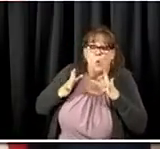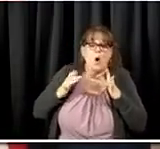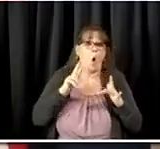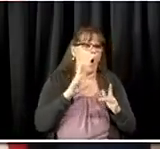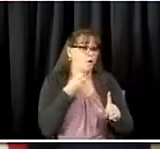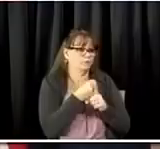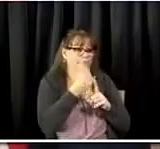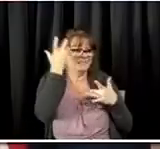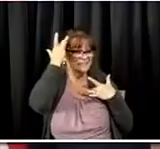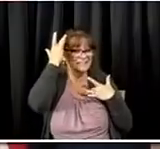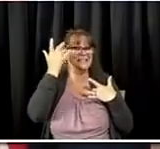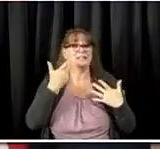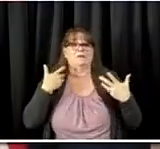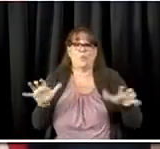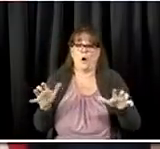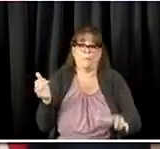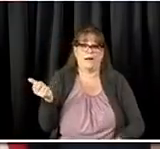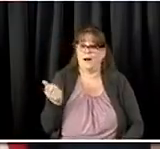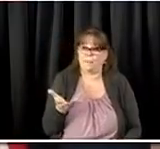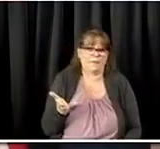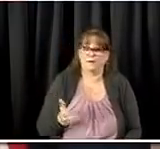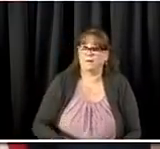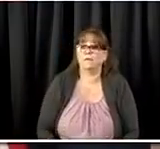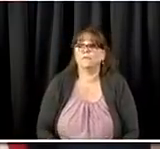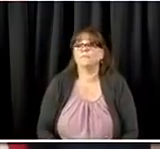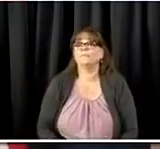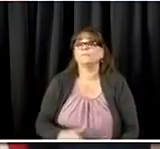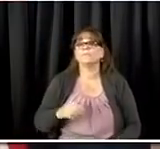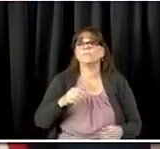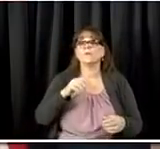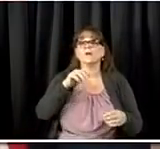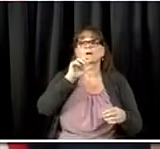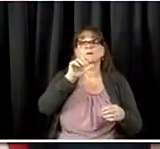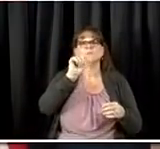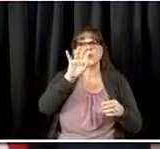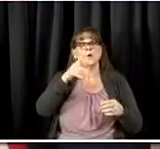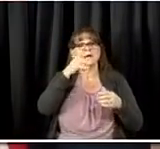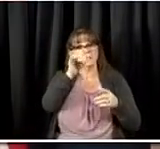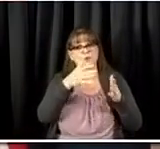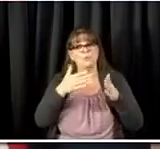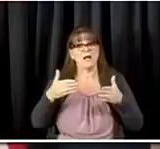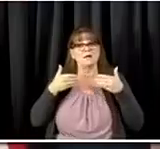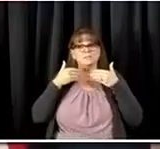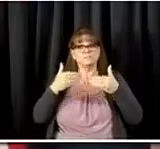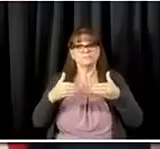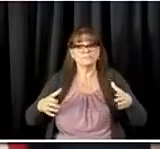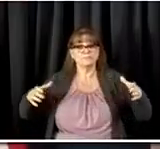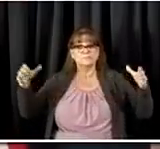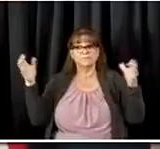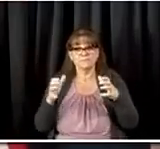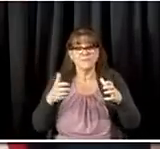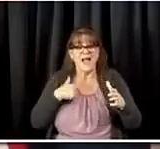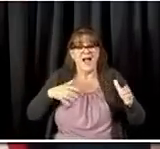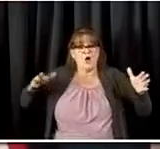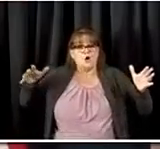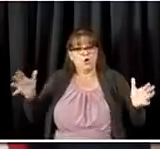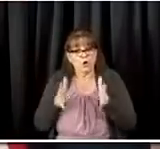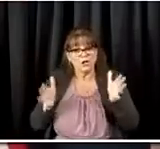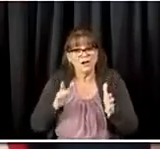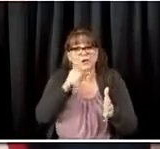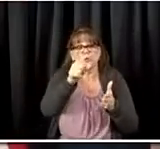And again, there are additional steps. If people are getting together, we encourage people to start quarantining a week ago. Obviously, there are ways to have safer Thanksgivings. If people have